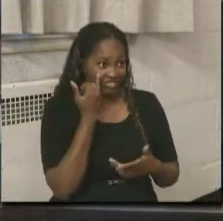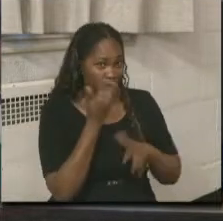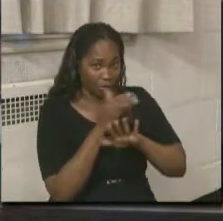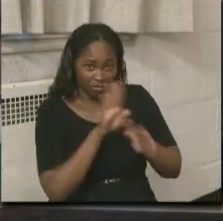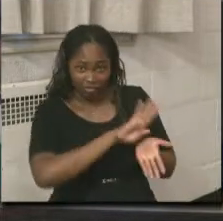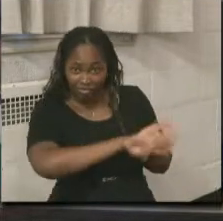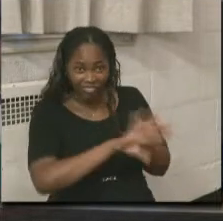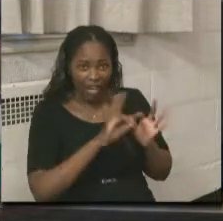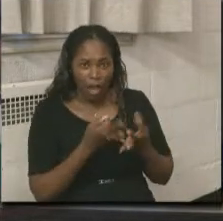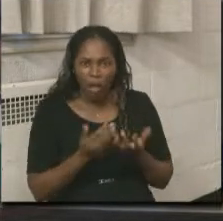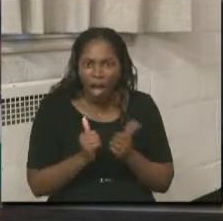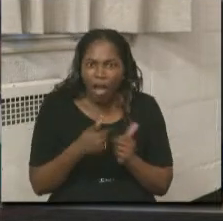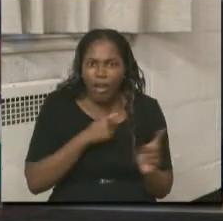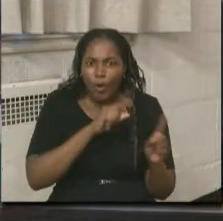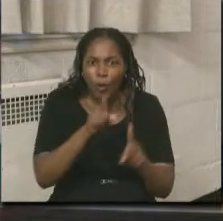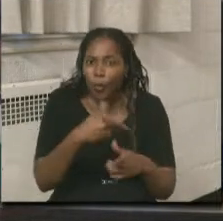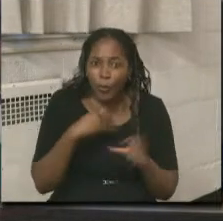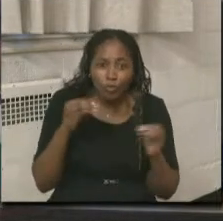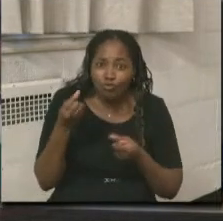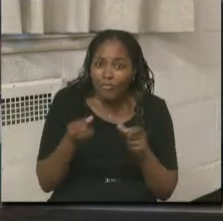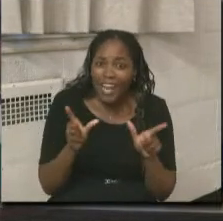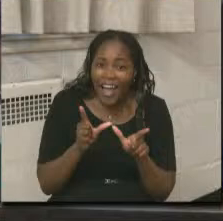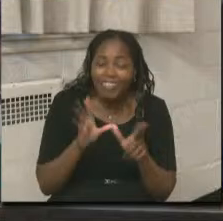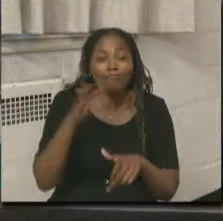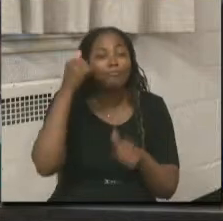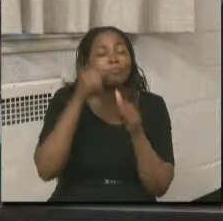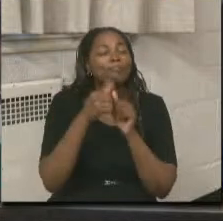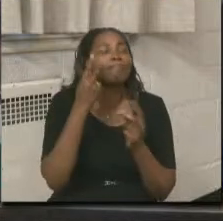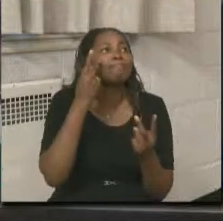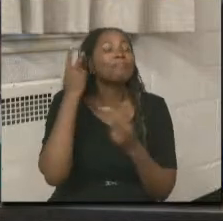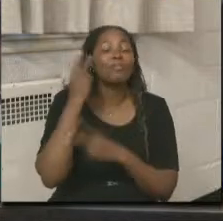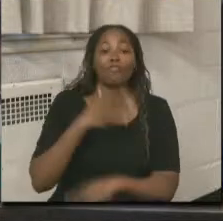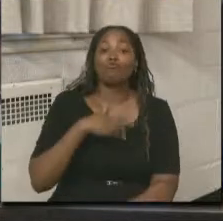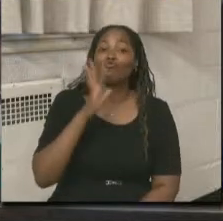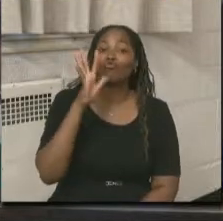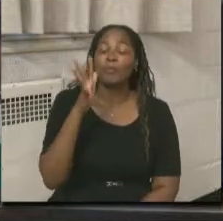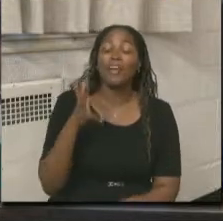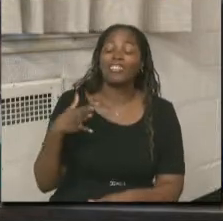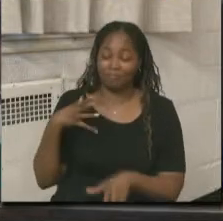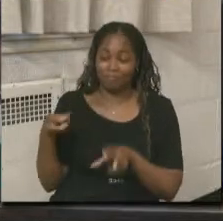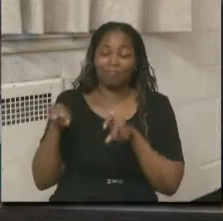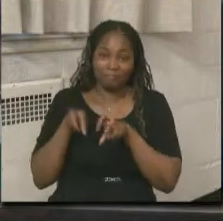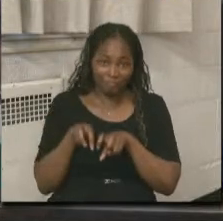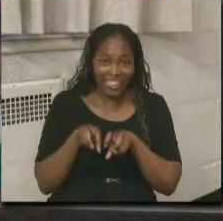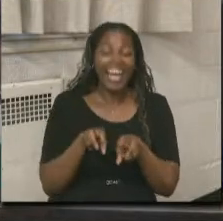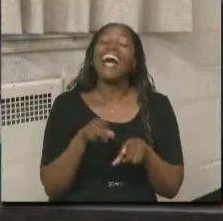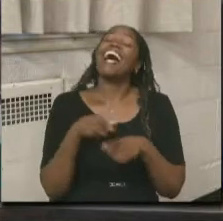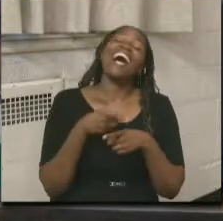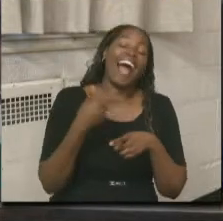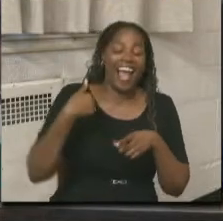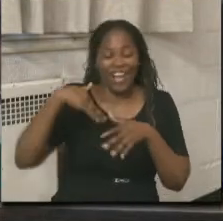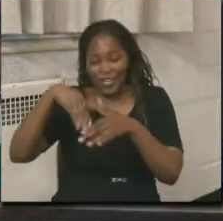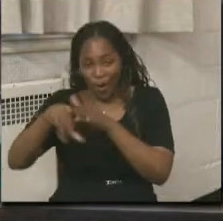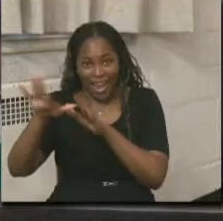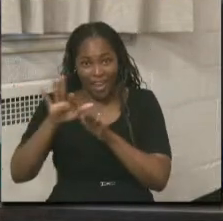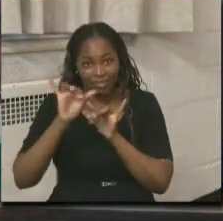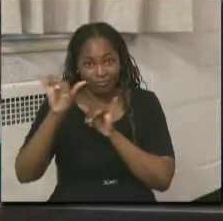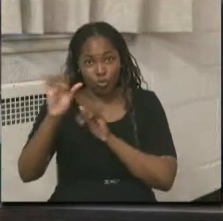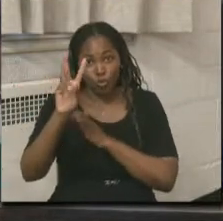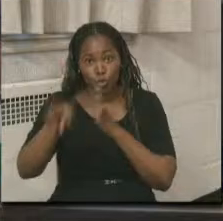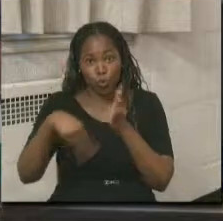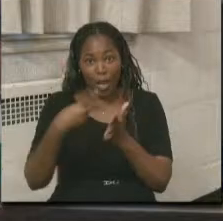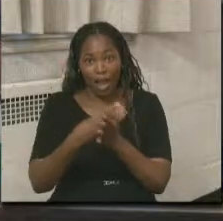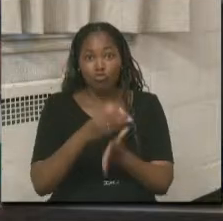And I remember one time my grandma had to sit 2 hours in the car because don't look at me like that, yo. One of our